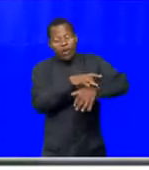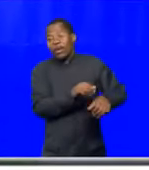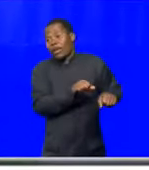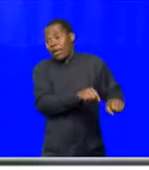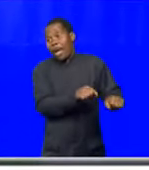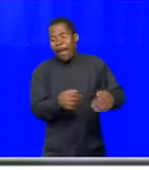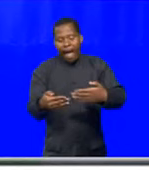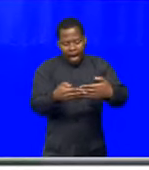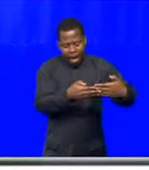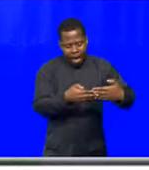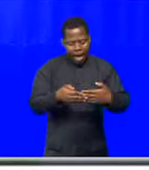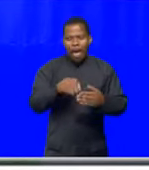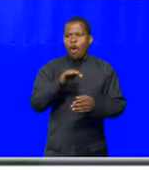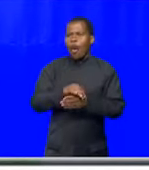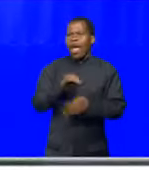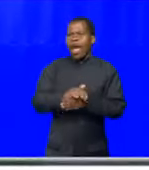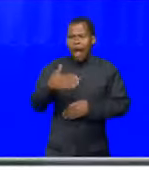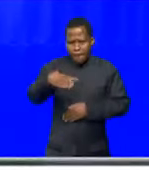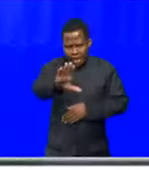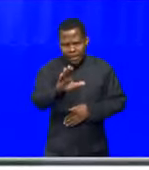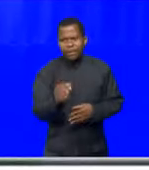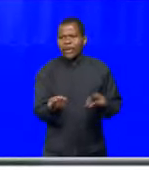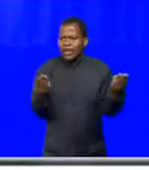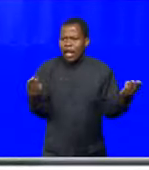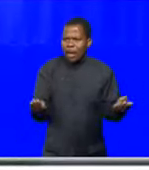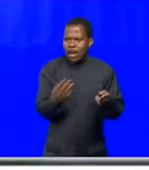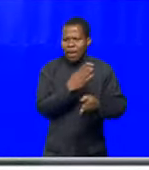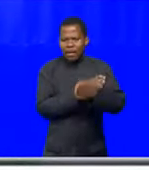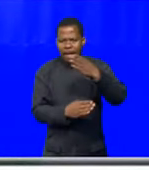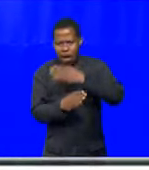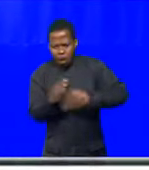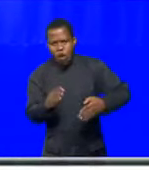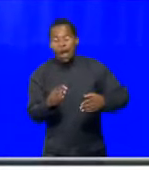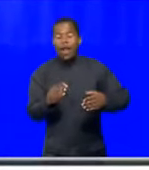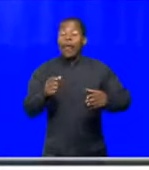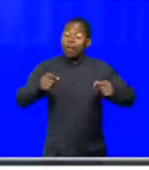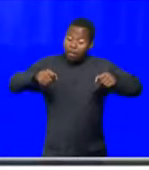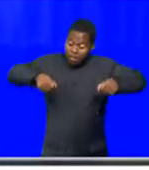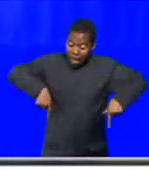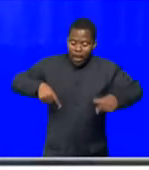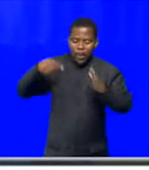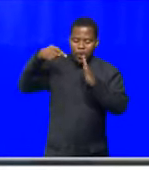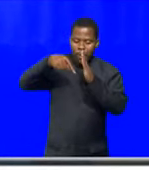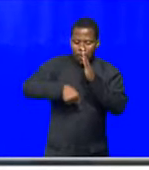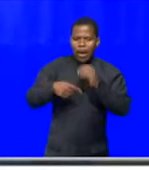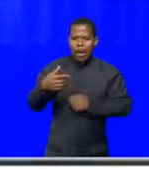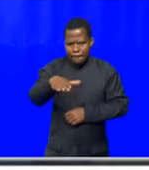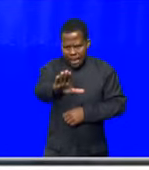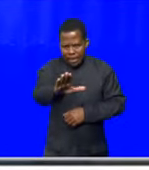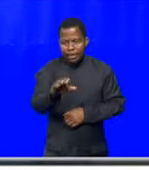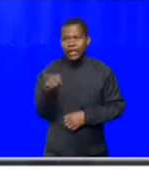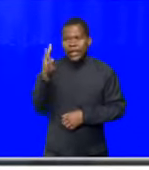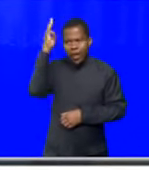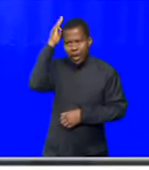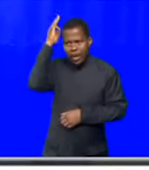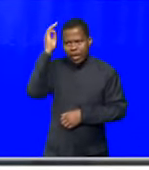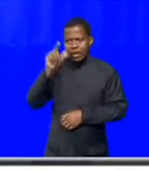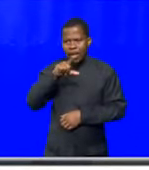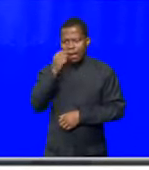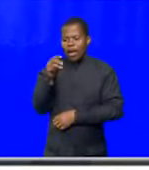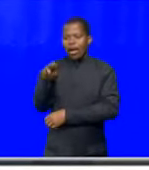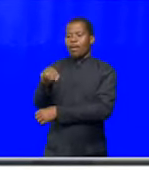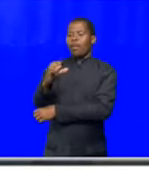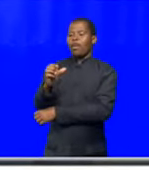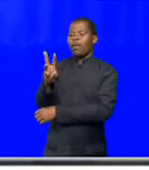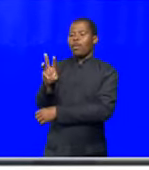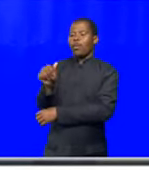treatment and reduce the deaths and disabilities caused by epilepsy. His Royal Highness Prince Mgwasho says a majority of